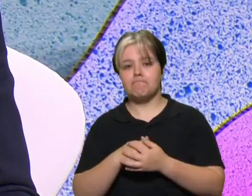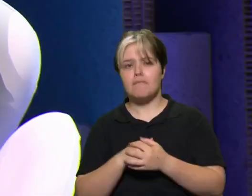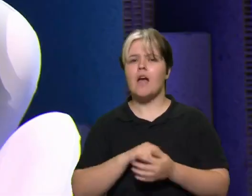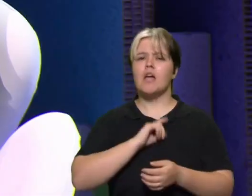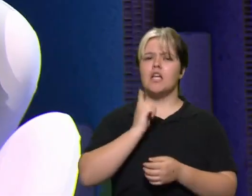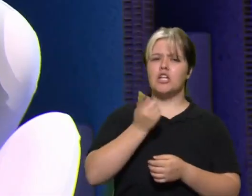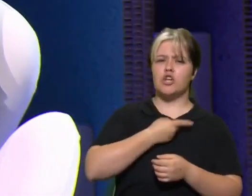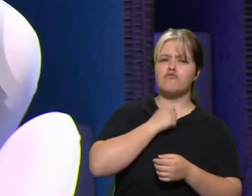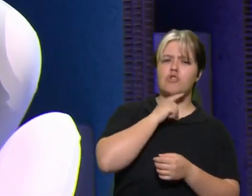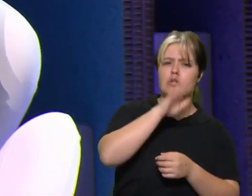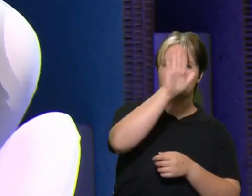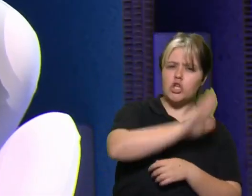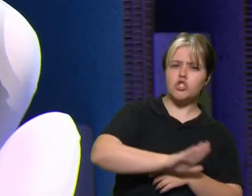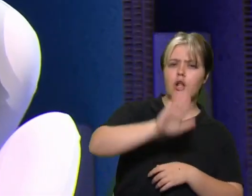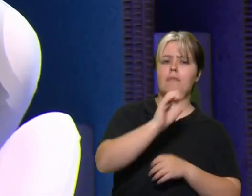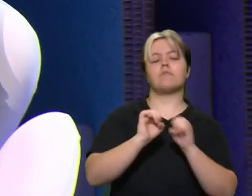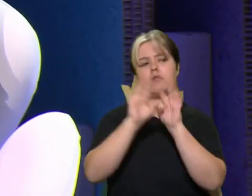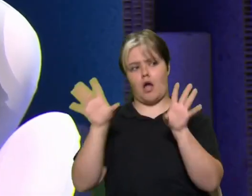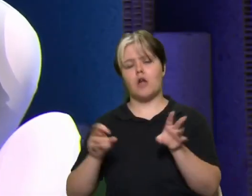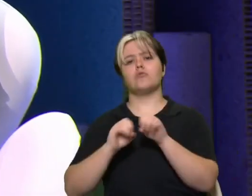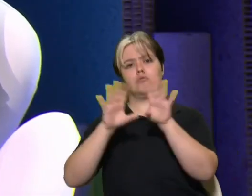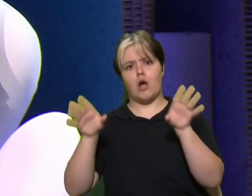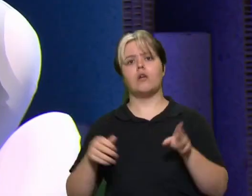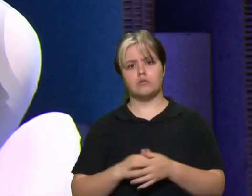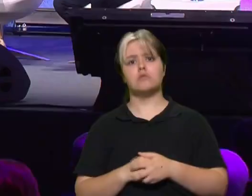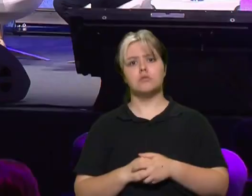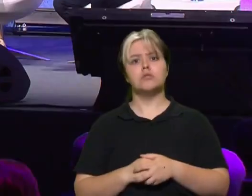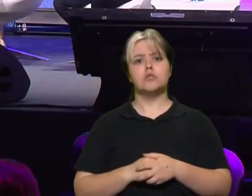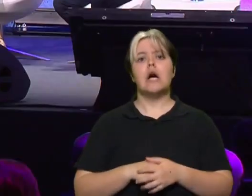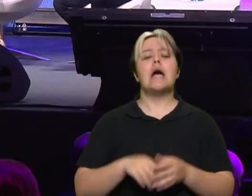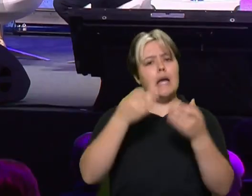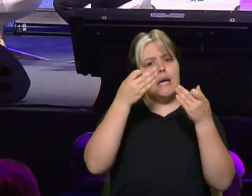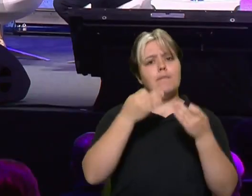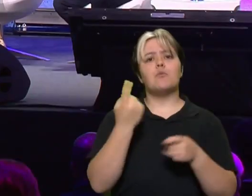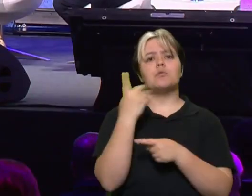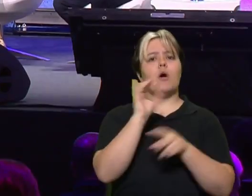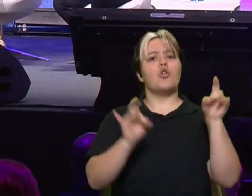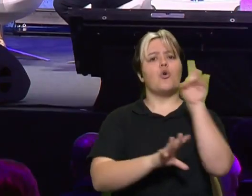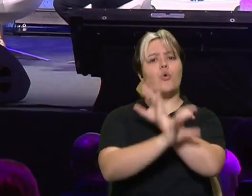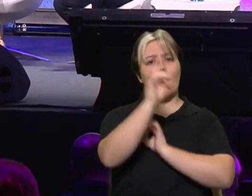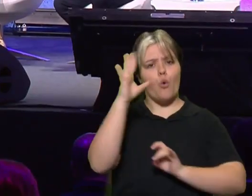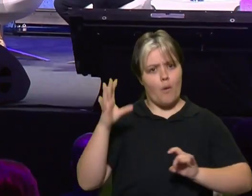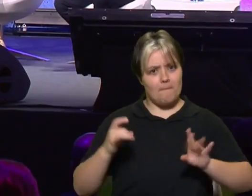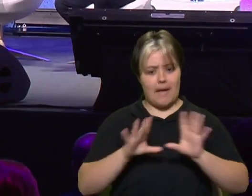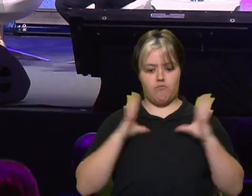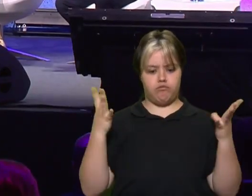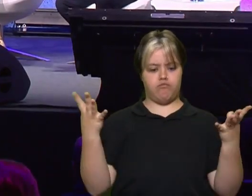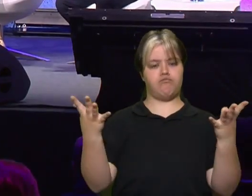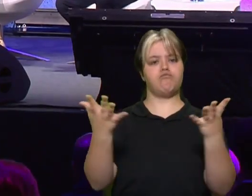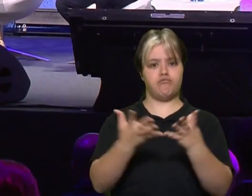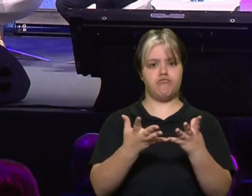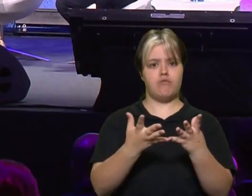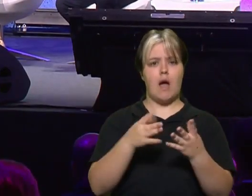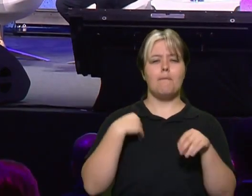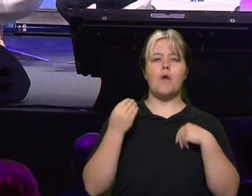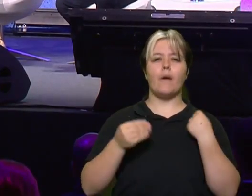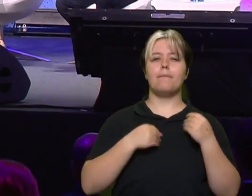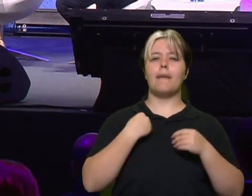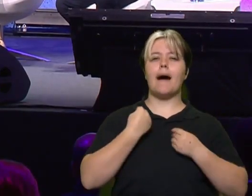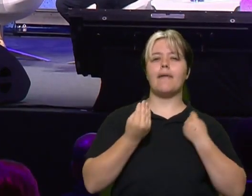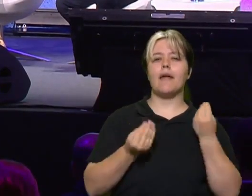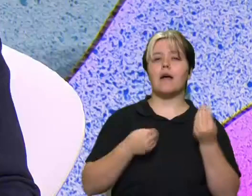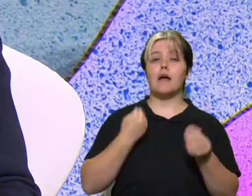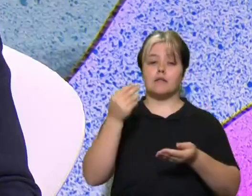clearly. Nationally, yes, of course. And even the EU itself overall